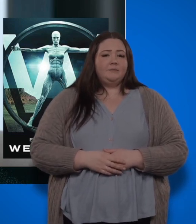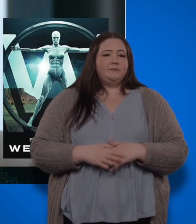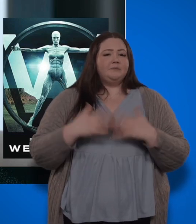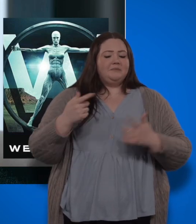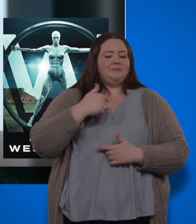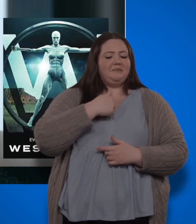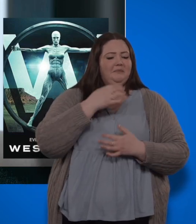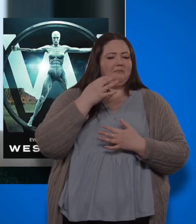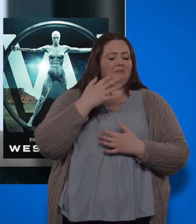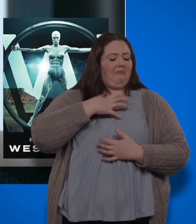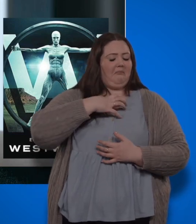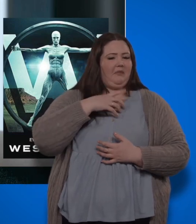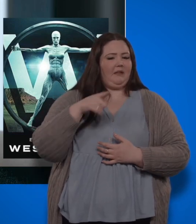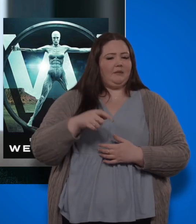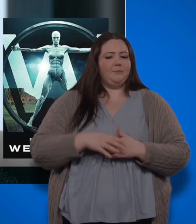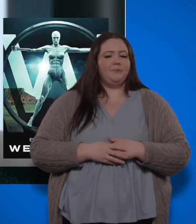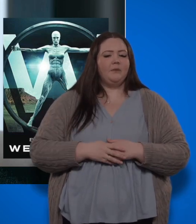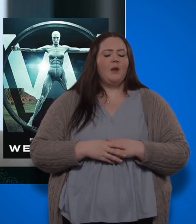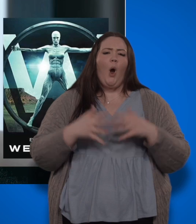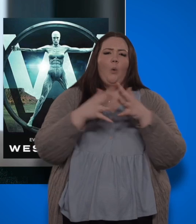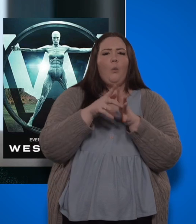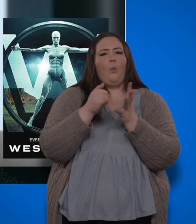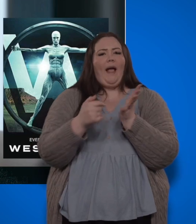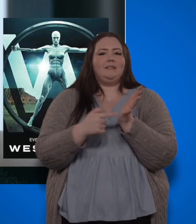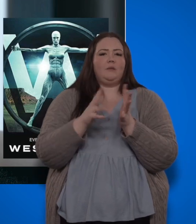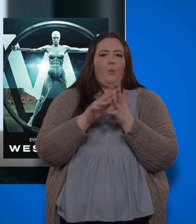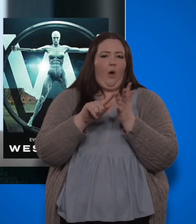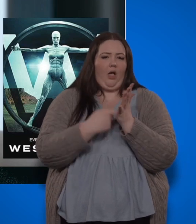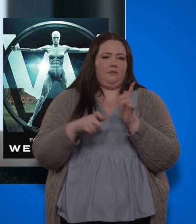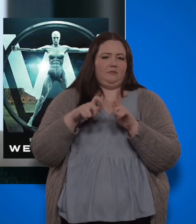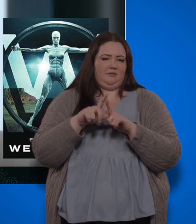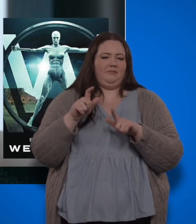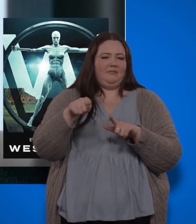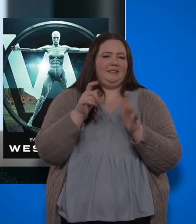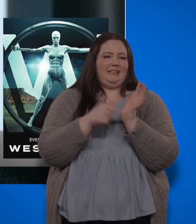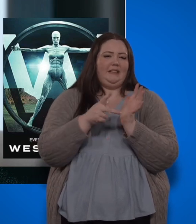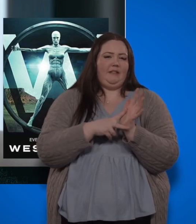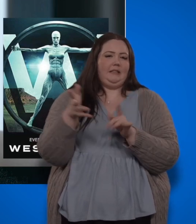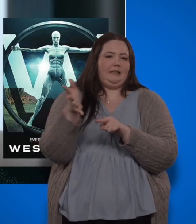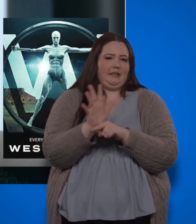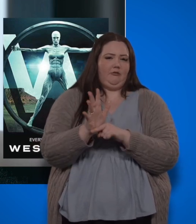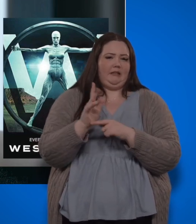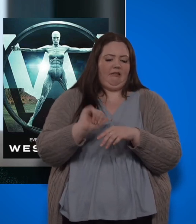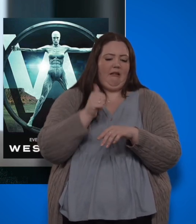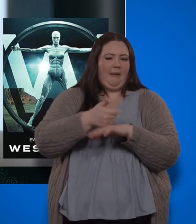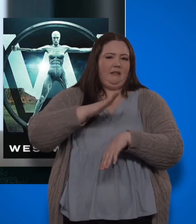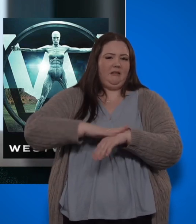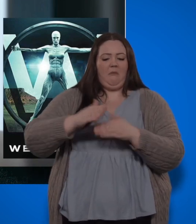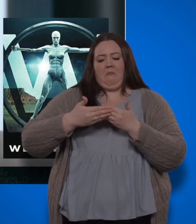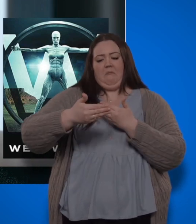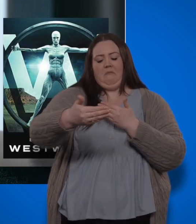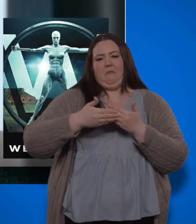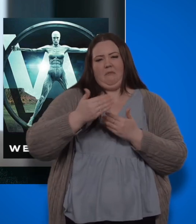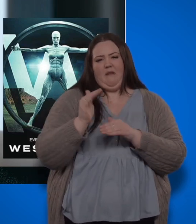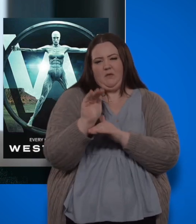series which is set, again, in the near future, in a theme park which is postulated by incredibly